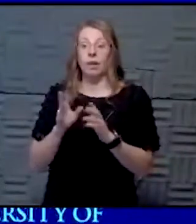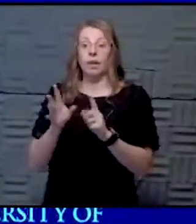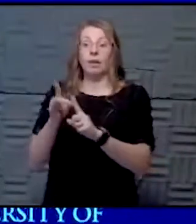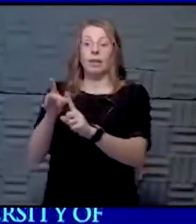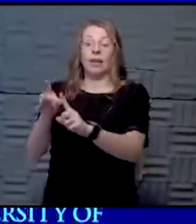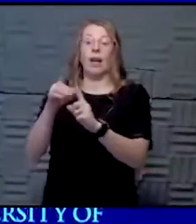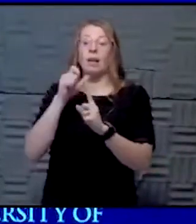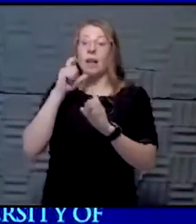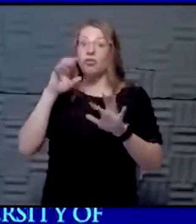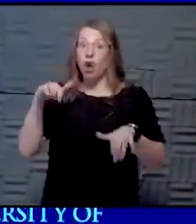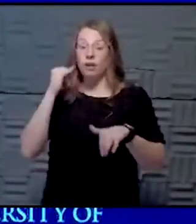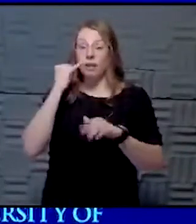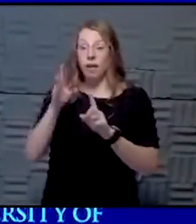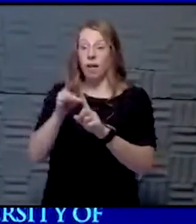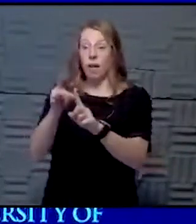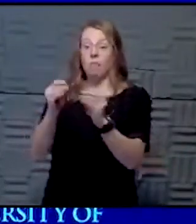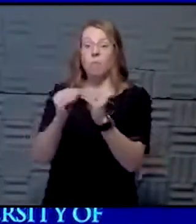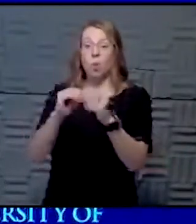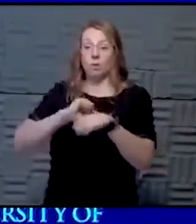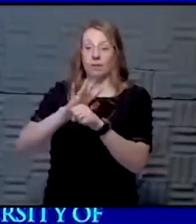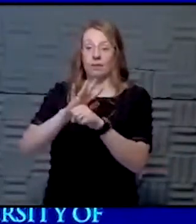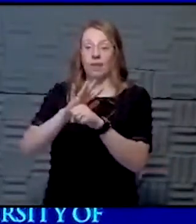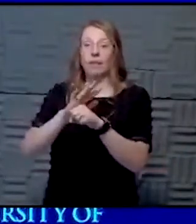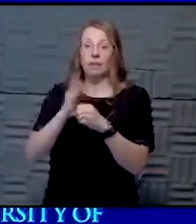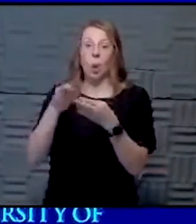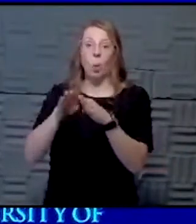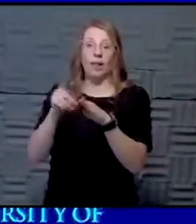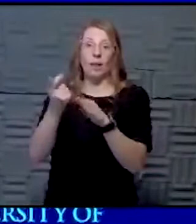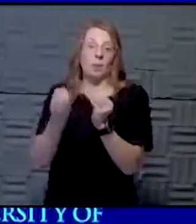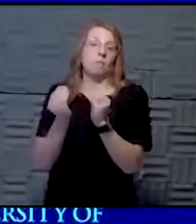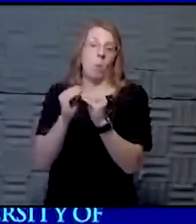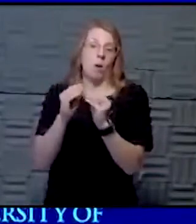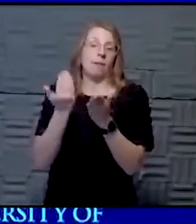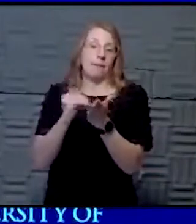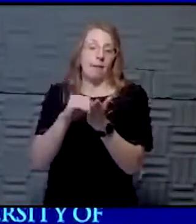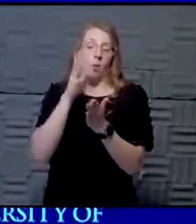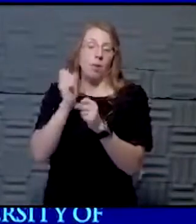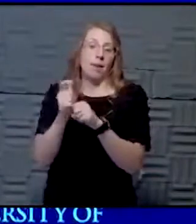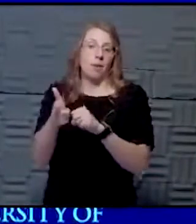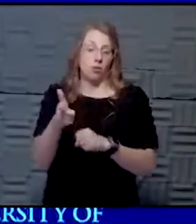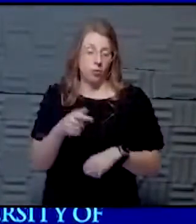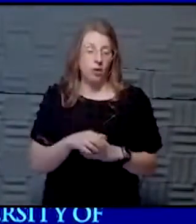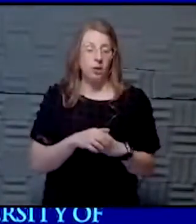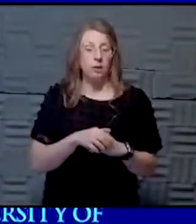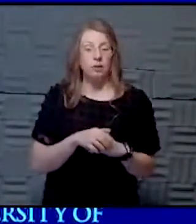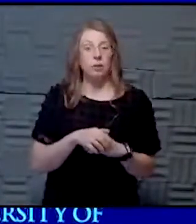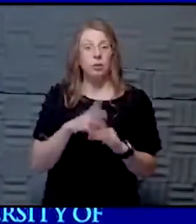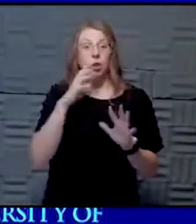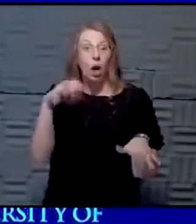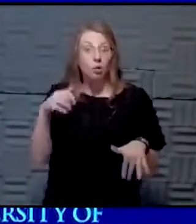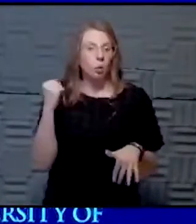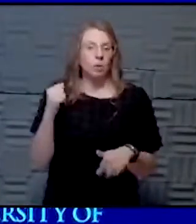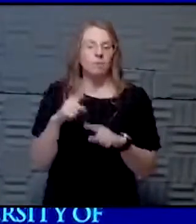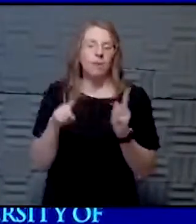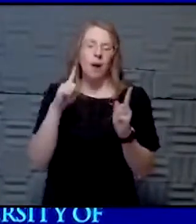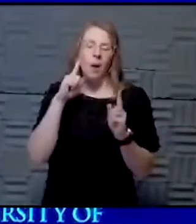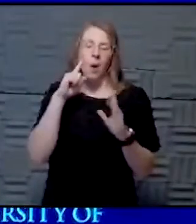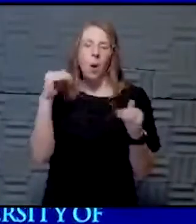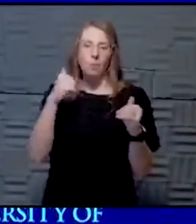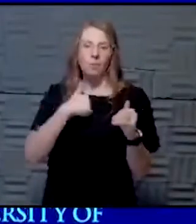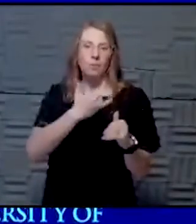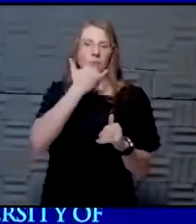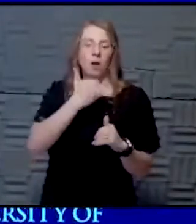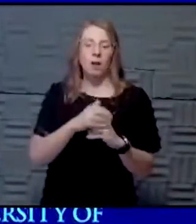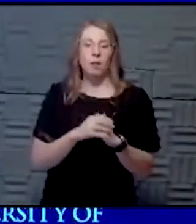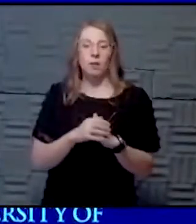not be surprised by that in the least. In fact, I semi-expect it to happen. Yeah. But I hope I'm wrong. And the thing that would protect us is